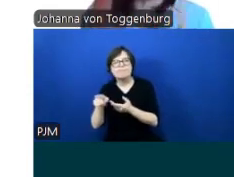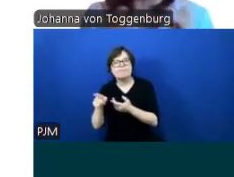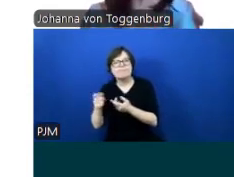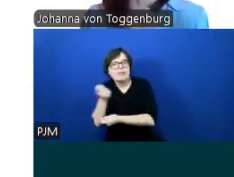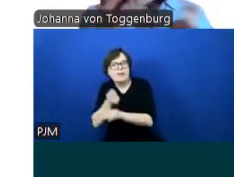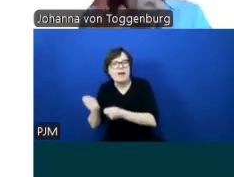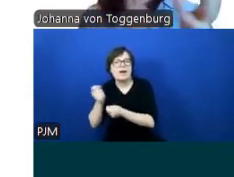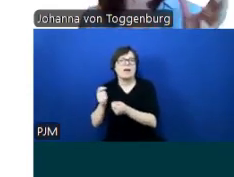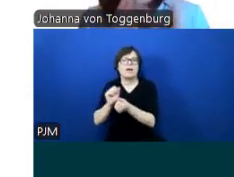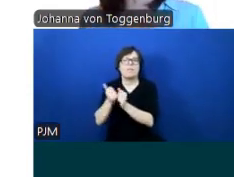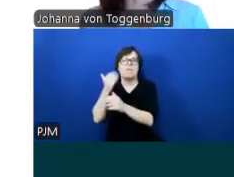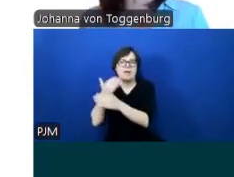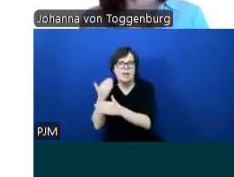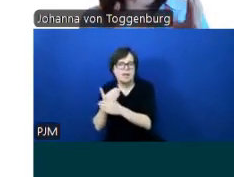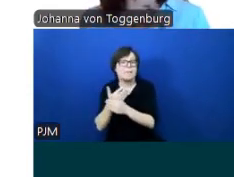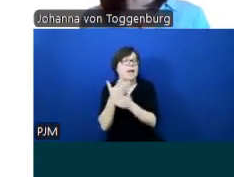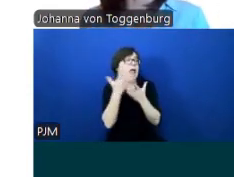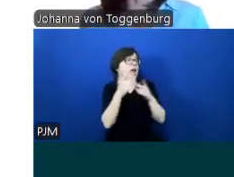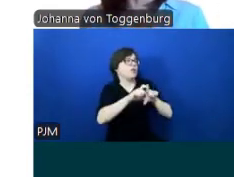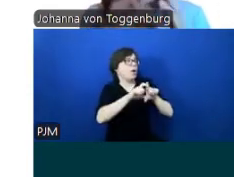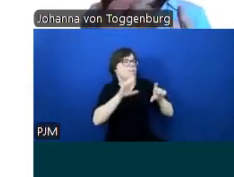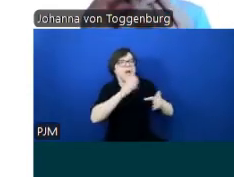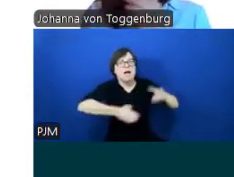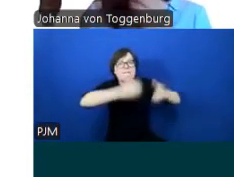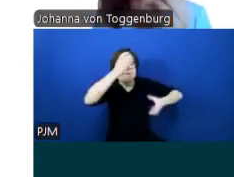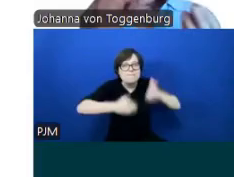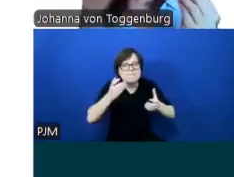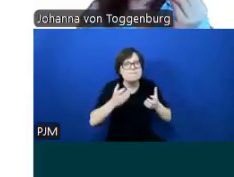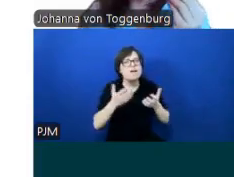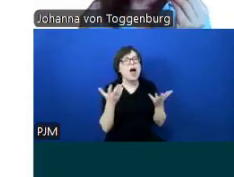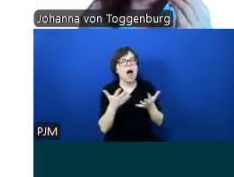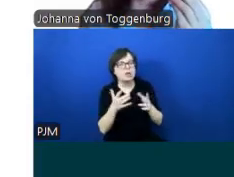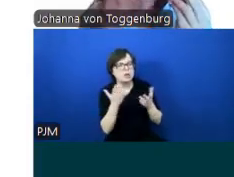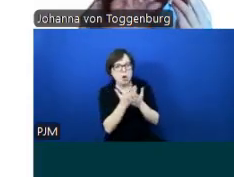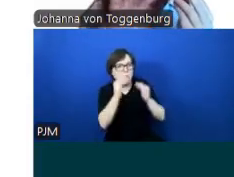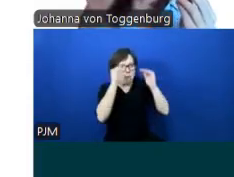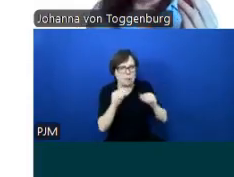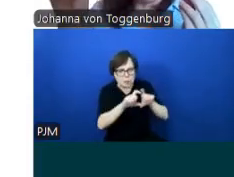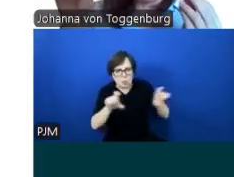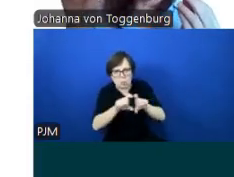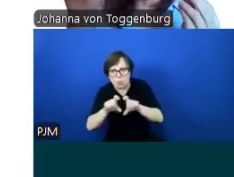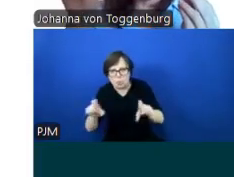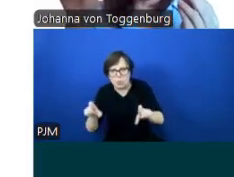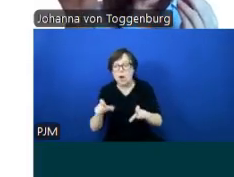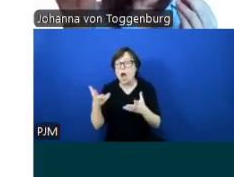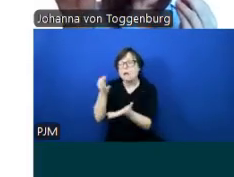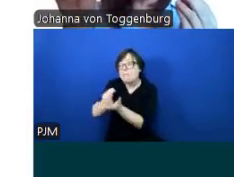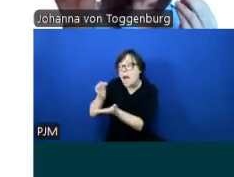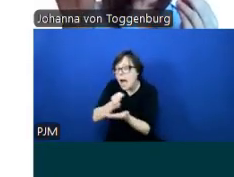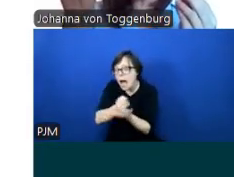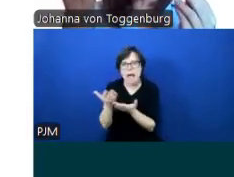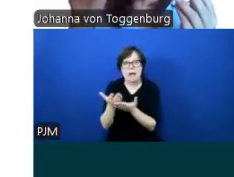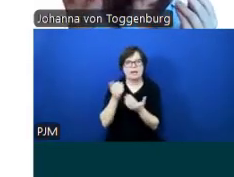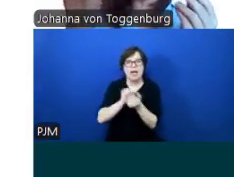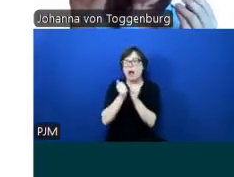is lots of transport infrastructure, car parks? Okay, we will know these are very likely sealed